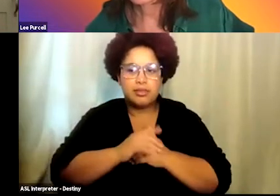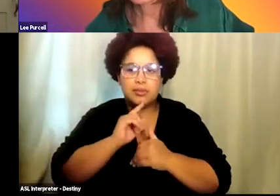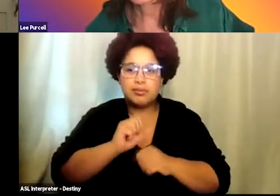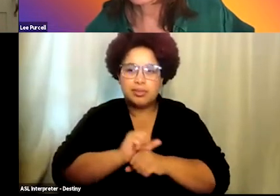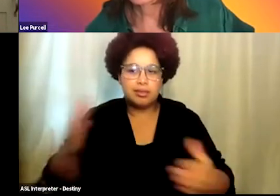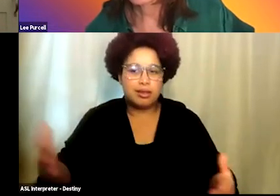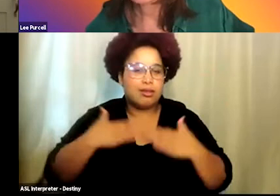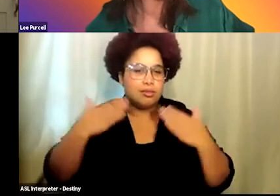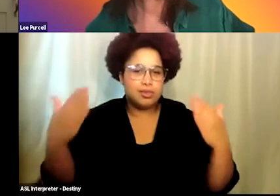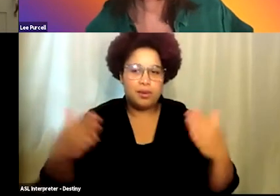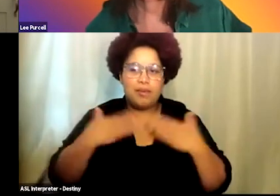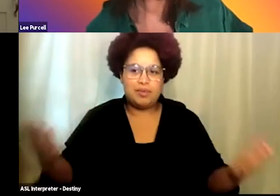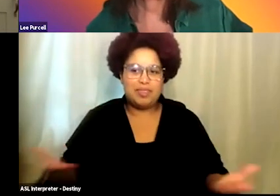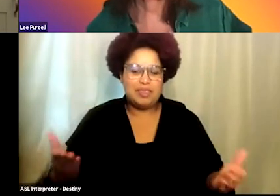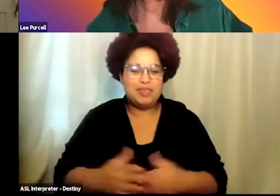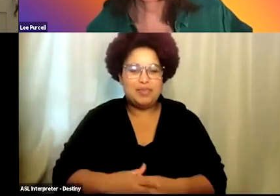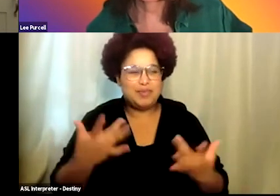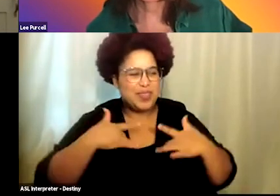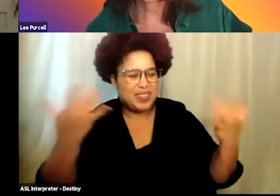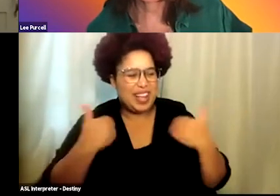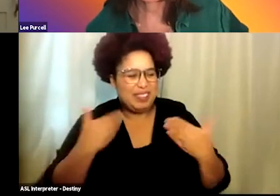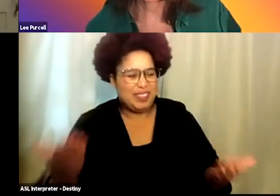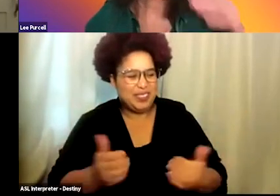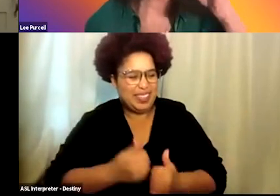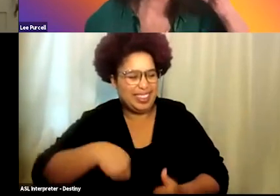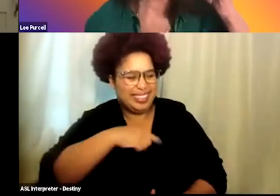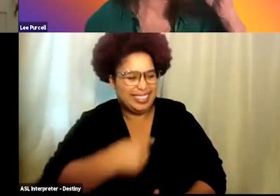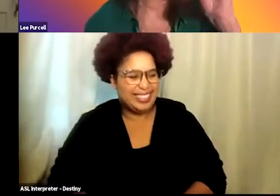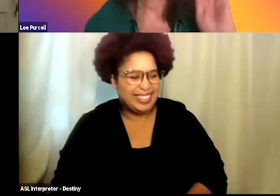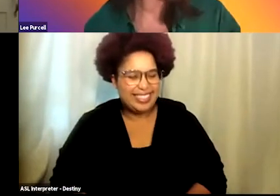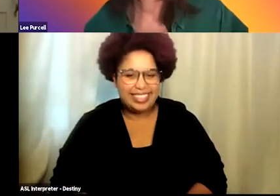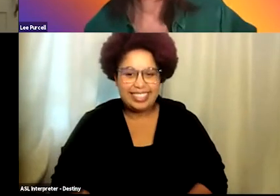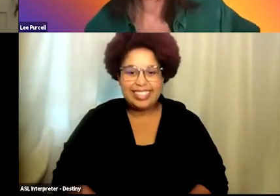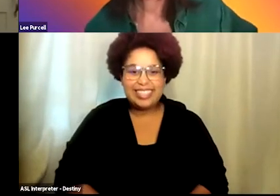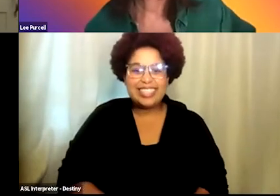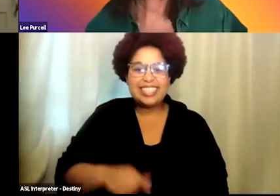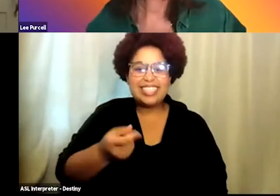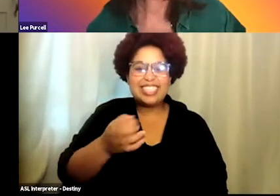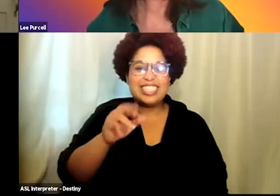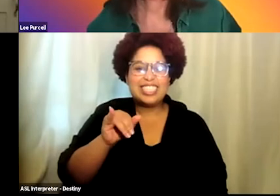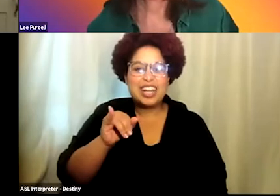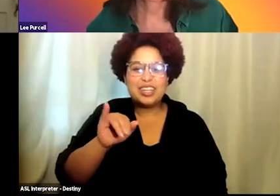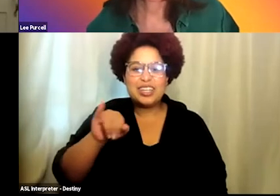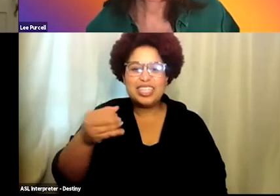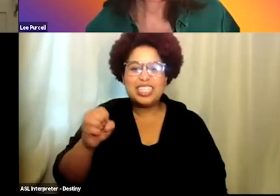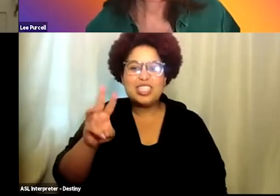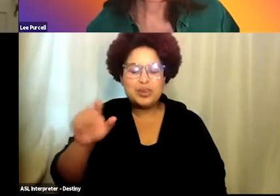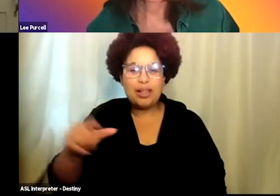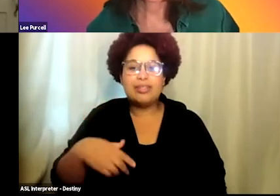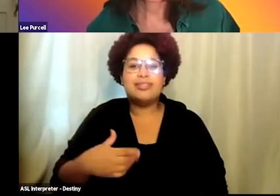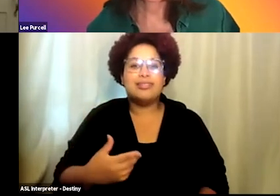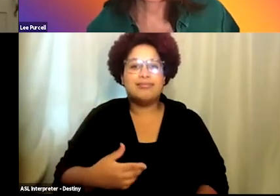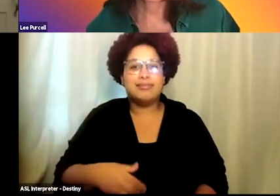be here. Thank you. Thrilled to have you. Thank you. Geri Jewell, stand-up comic